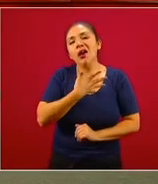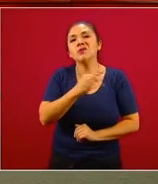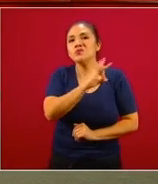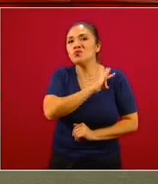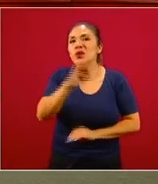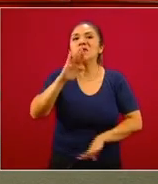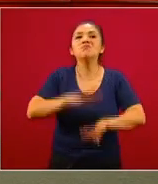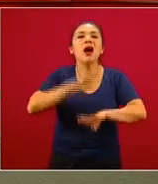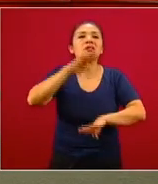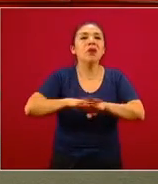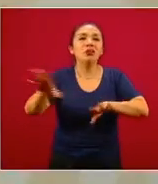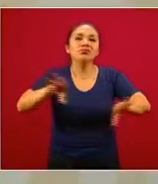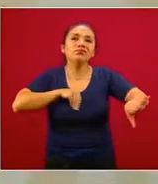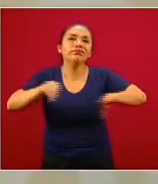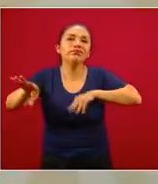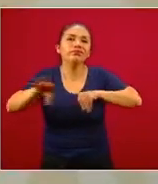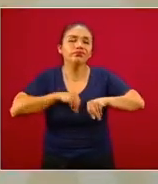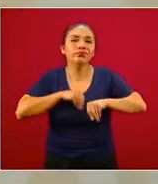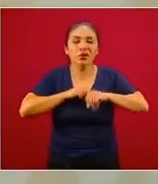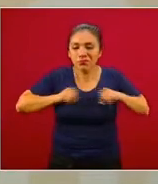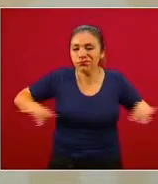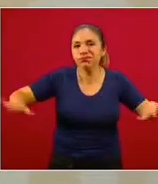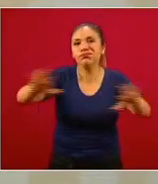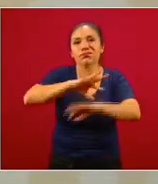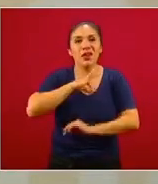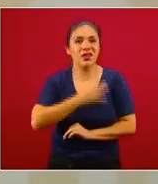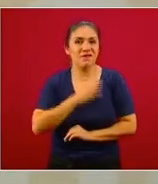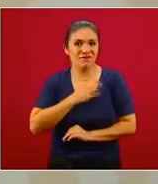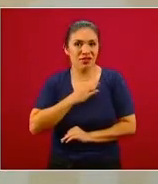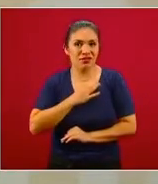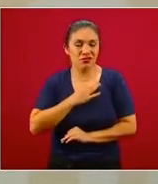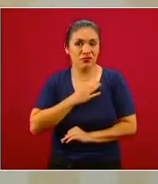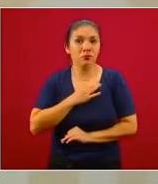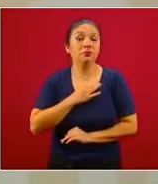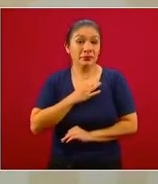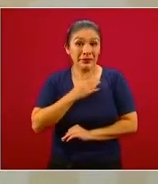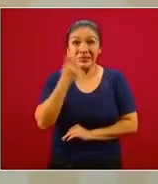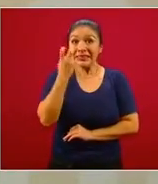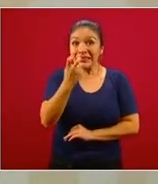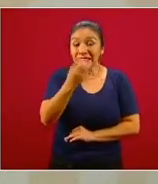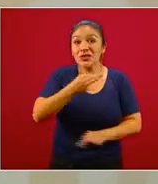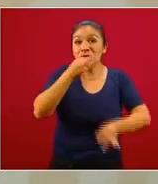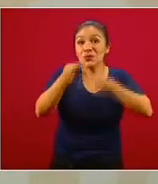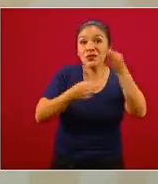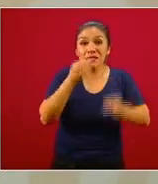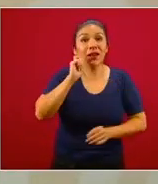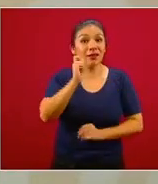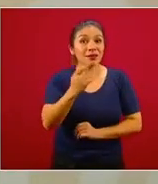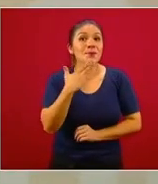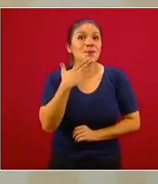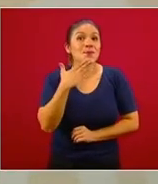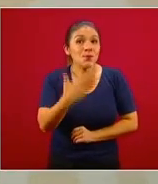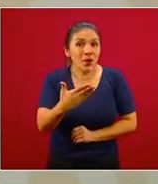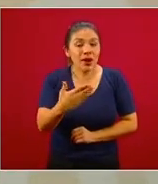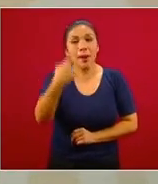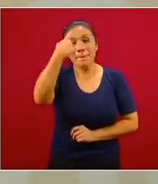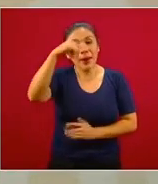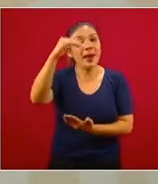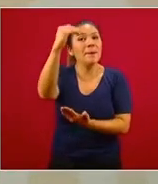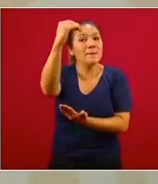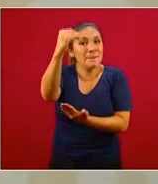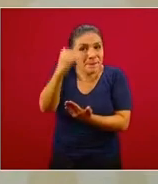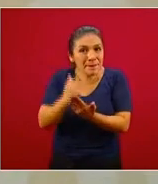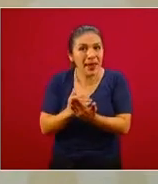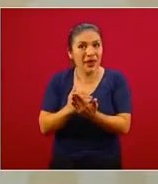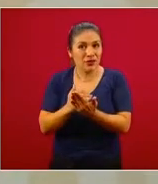there may be higher propagation and transmission rates. So the good news, that good piece of news of